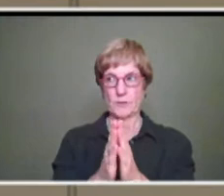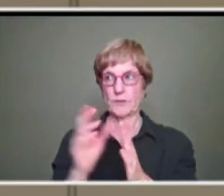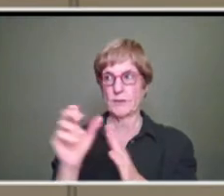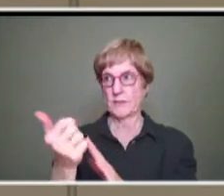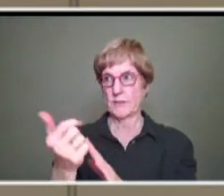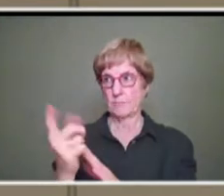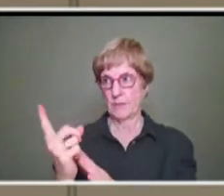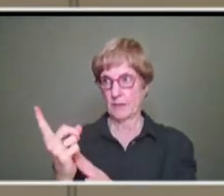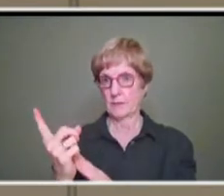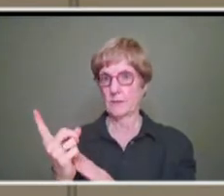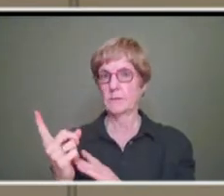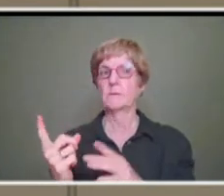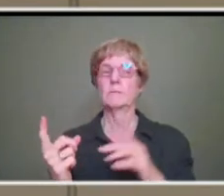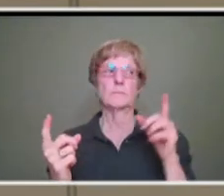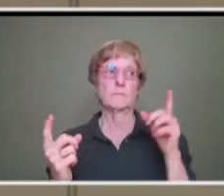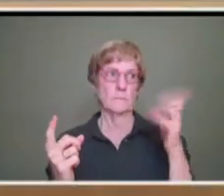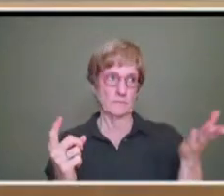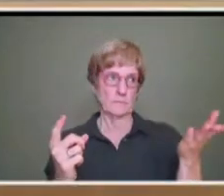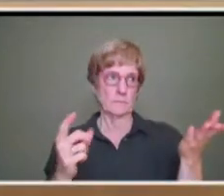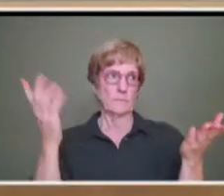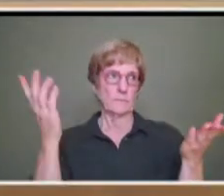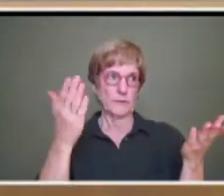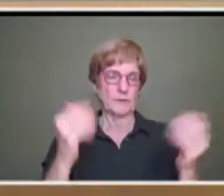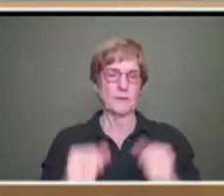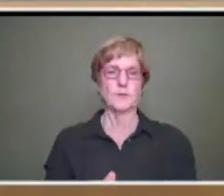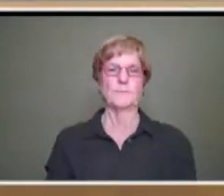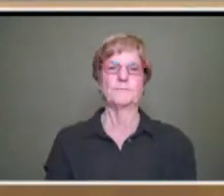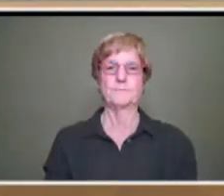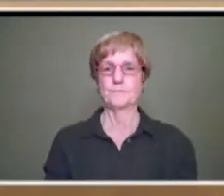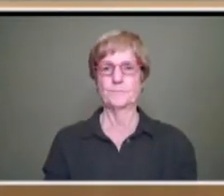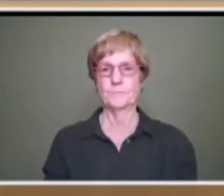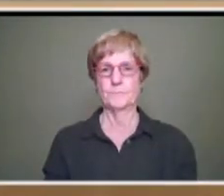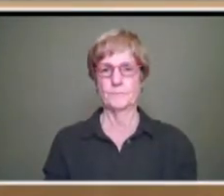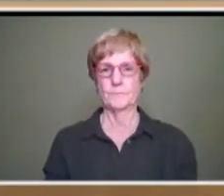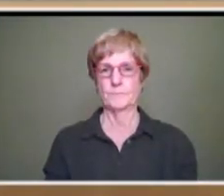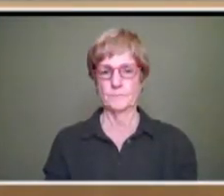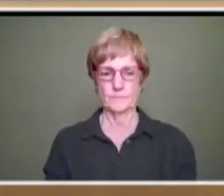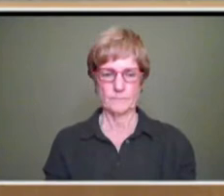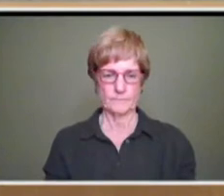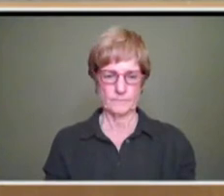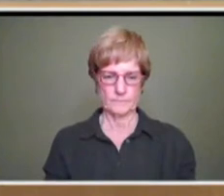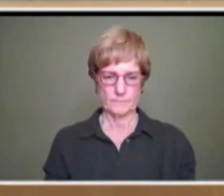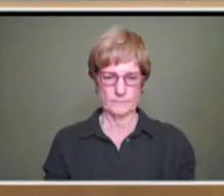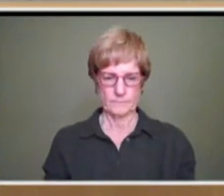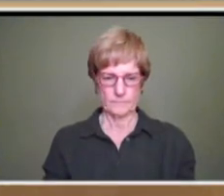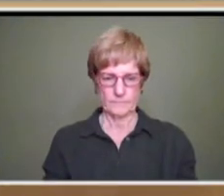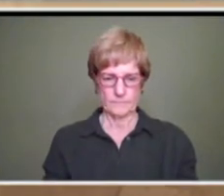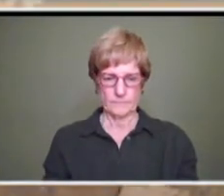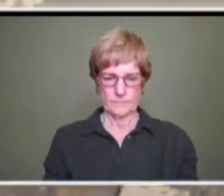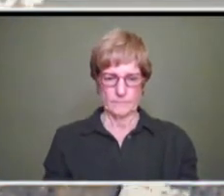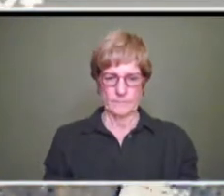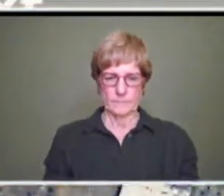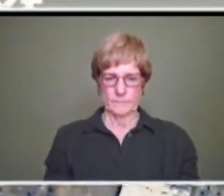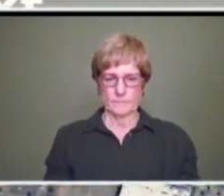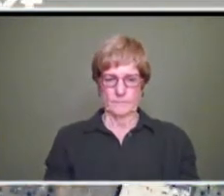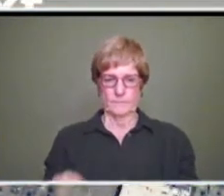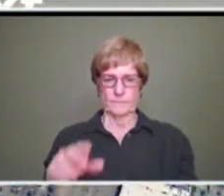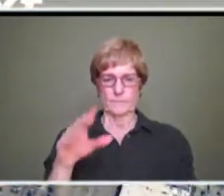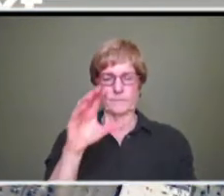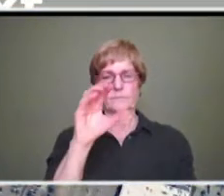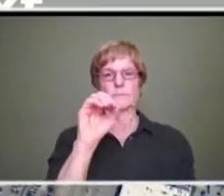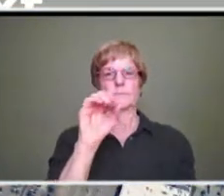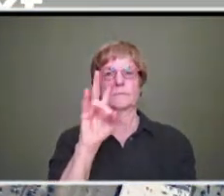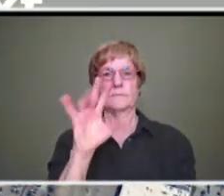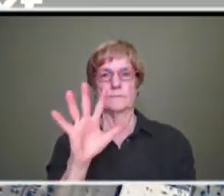after uh Mr Patton's presentation all right thank you mayor Pro tem 2022075 uh it's